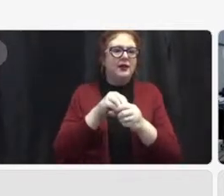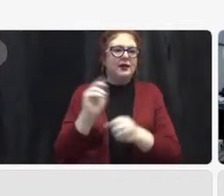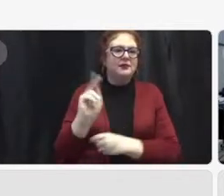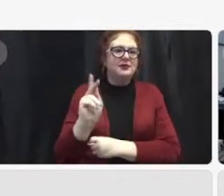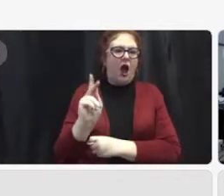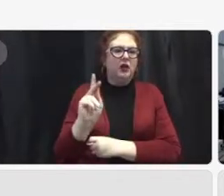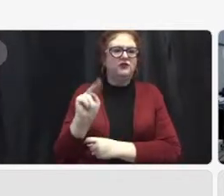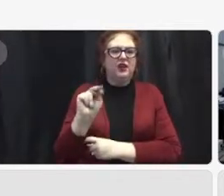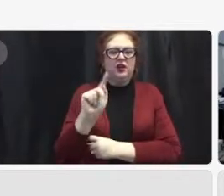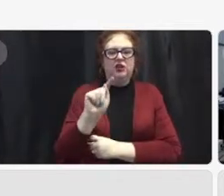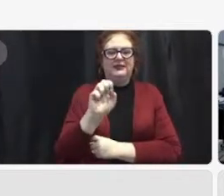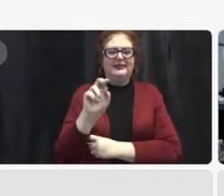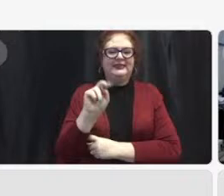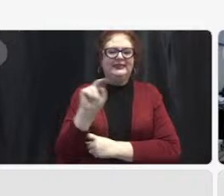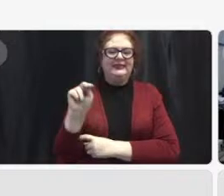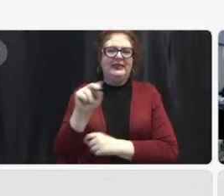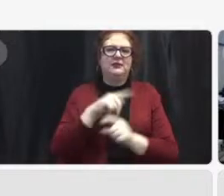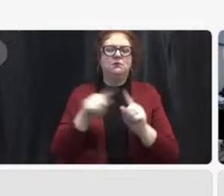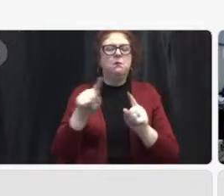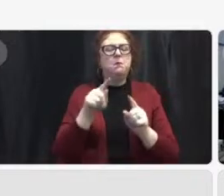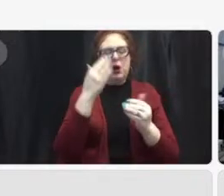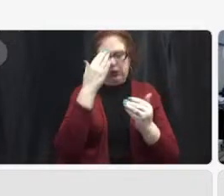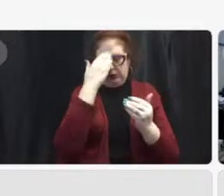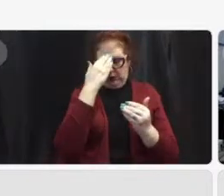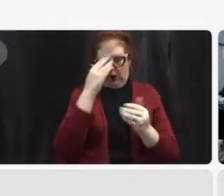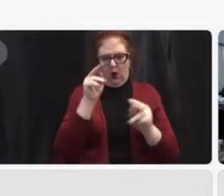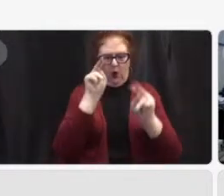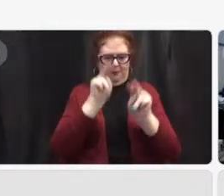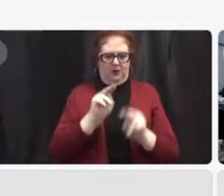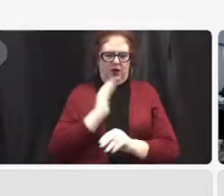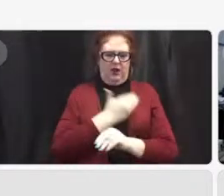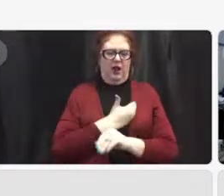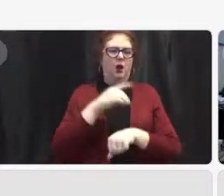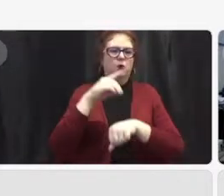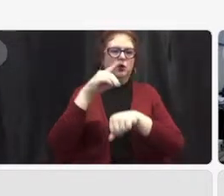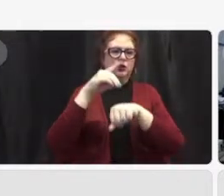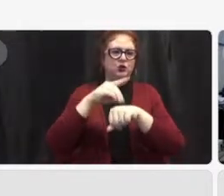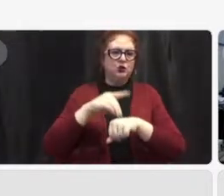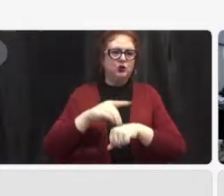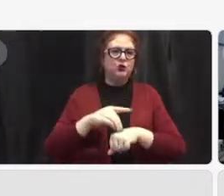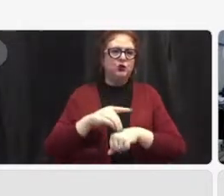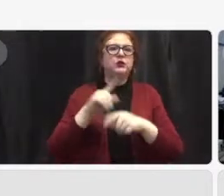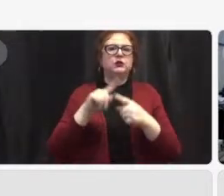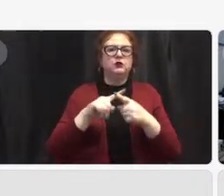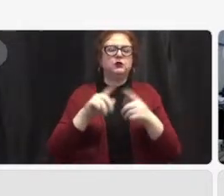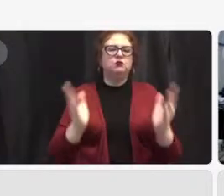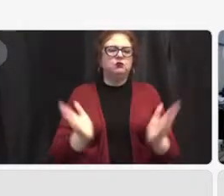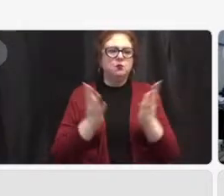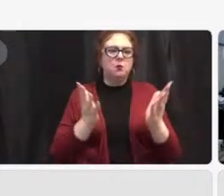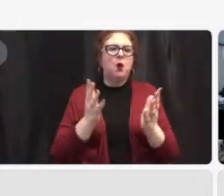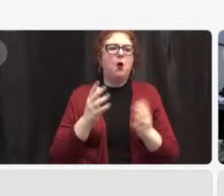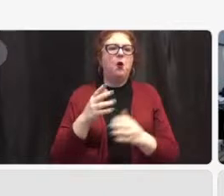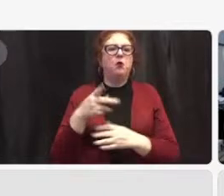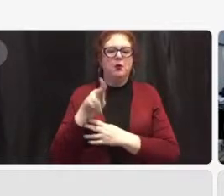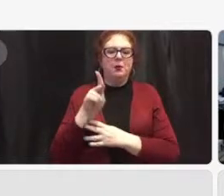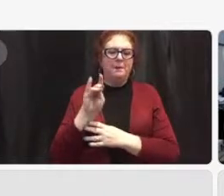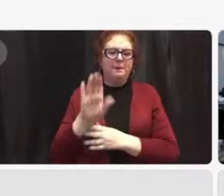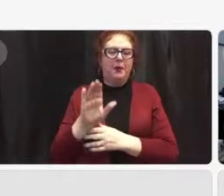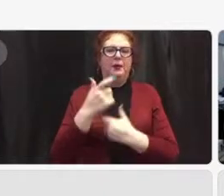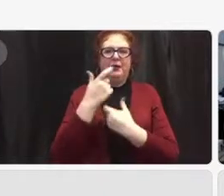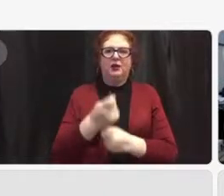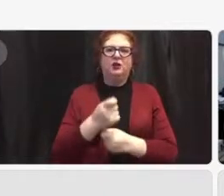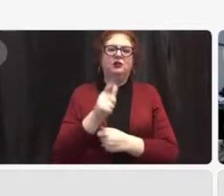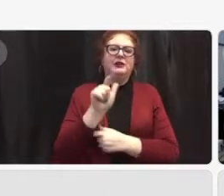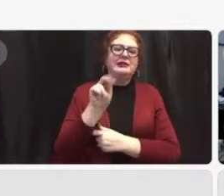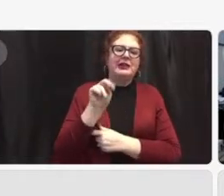Just looking at our duties to promote public interest and understanding of long-range coordinated municipal planning and land use. And